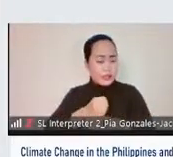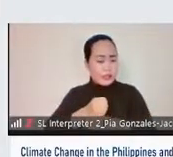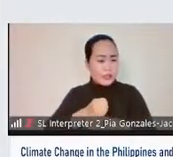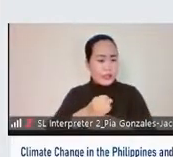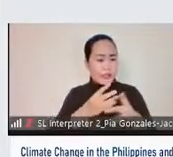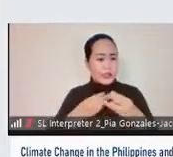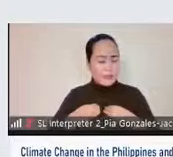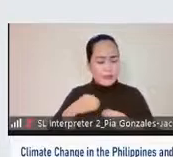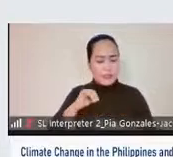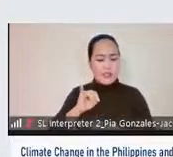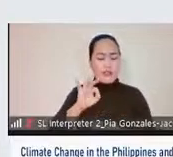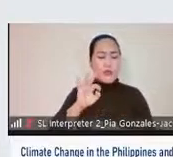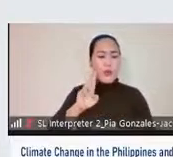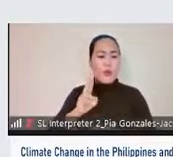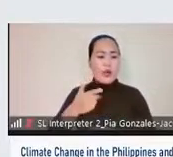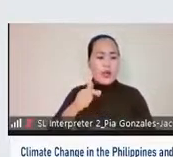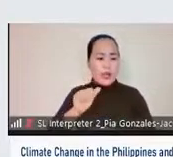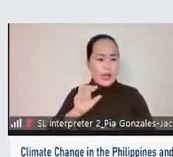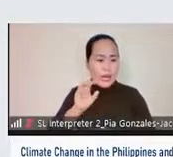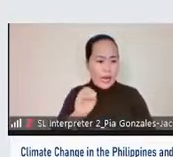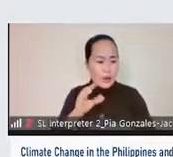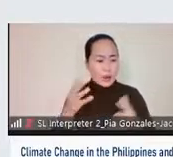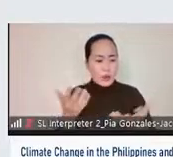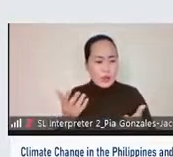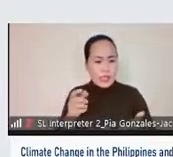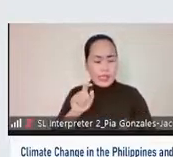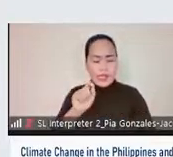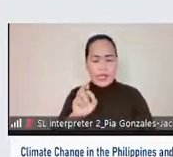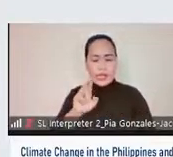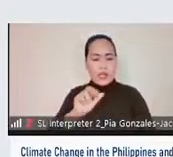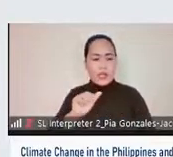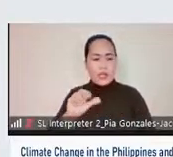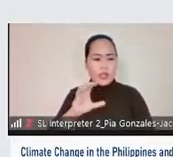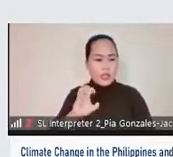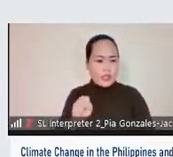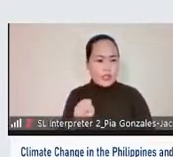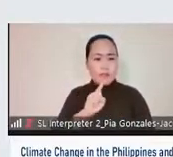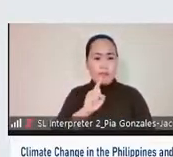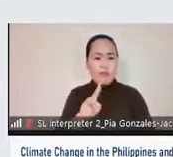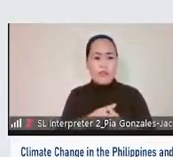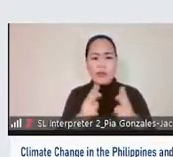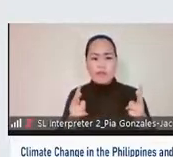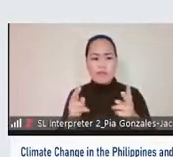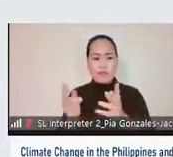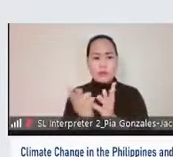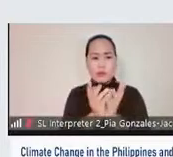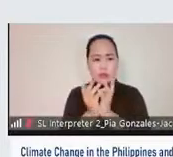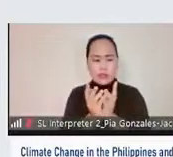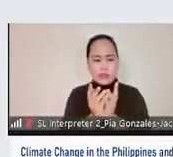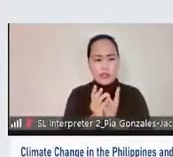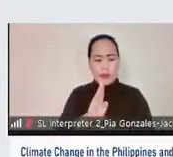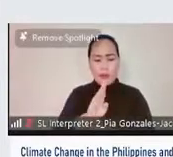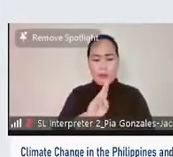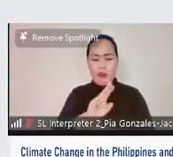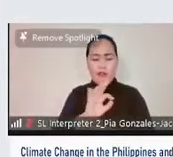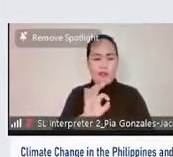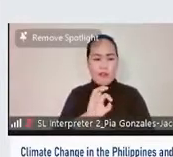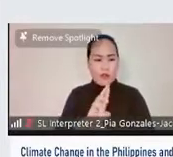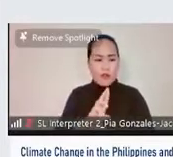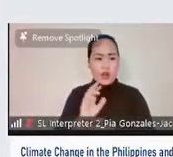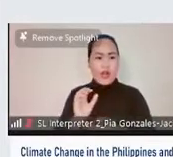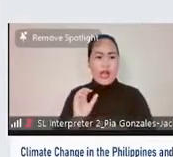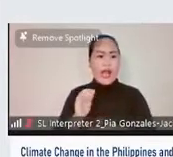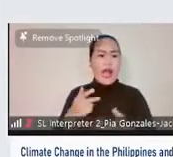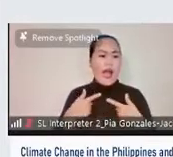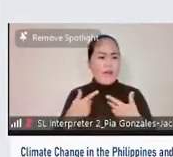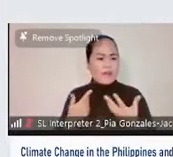on terraces watered by artesian springs was a very effective community buffer against climate change. Not only was it critical